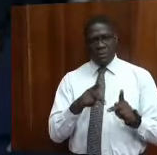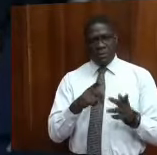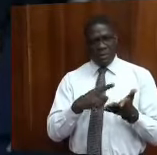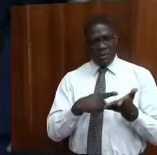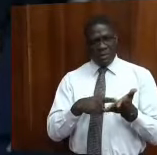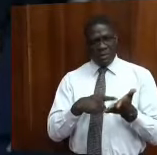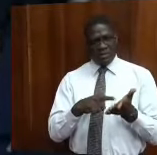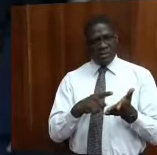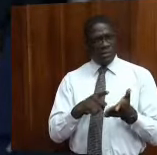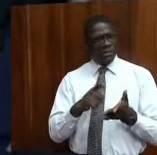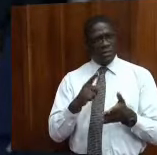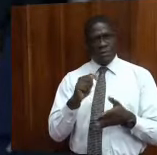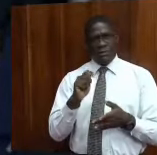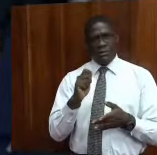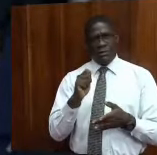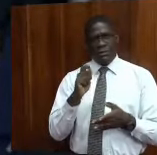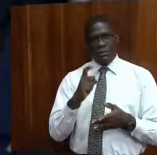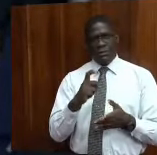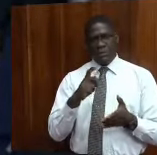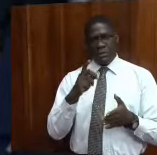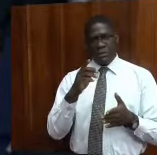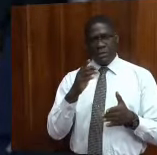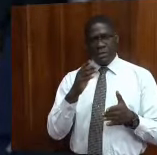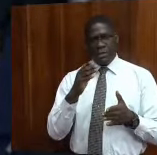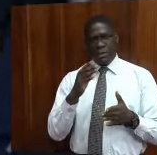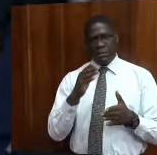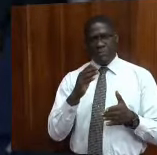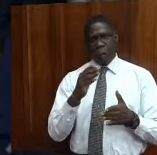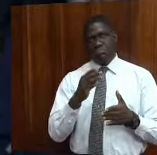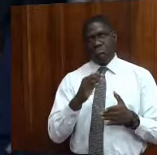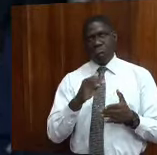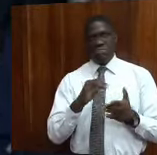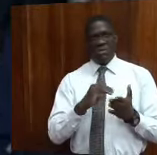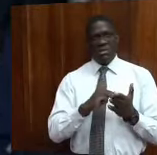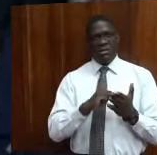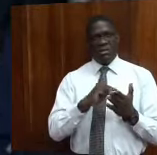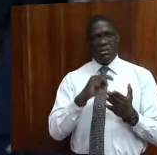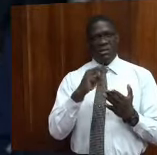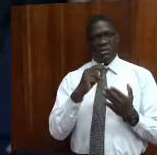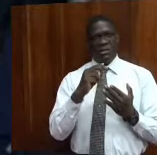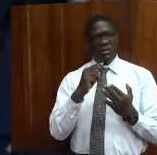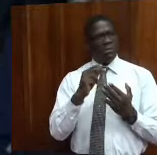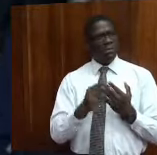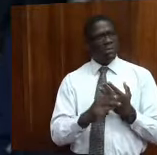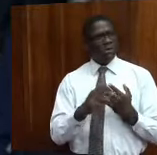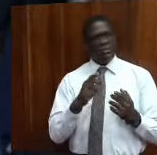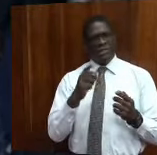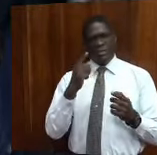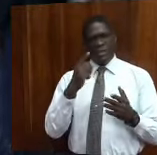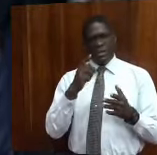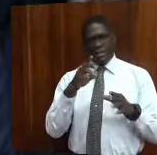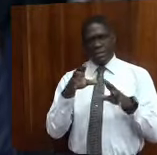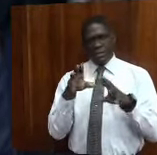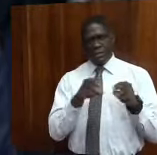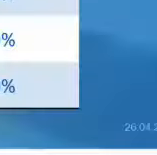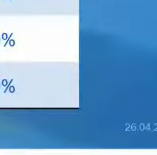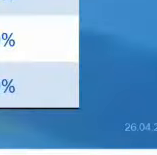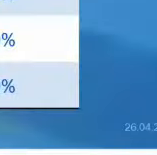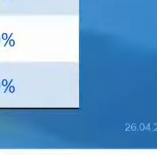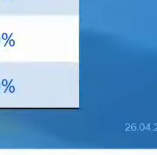There will be 3 personal income tax bands instead of 4. Persons earning between up to $15,000,